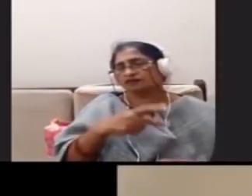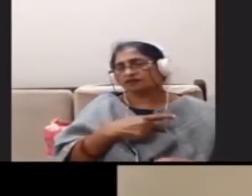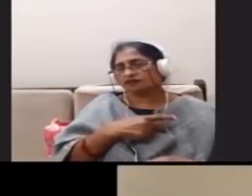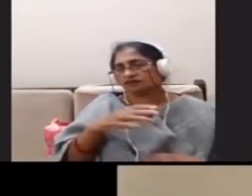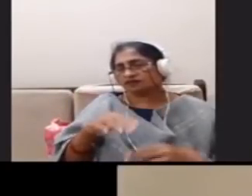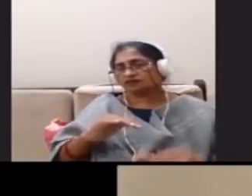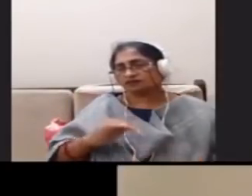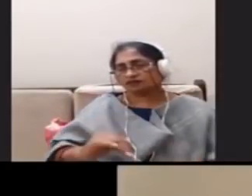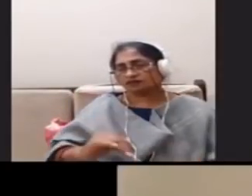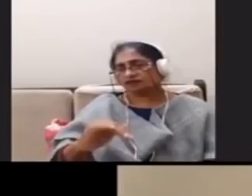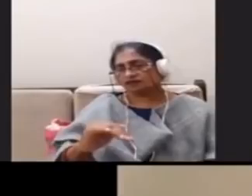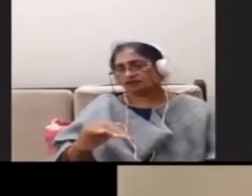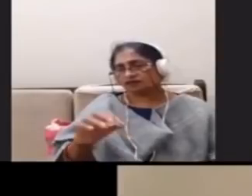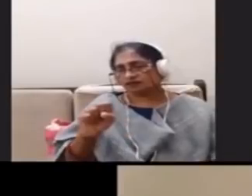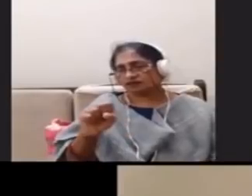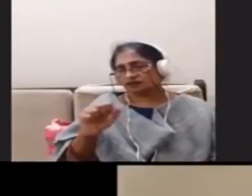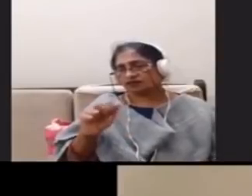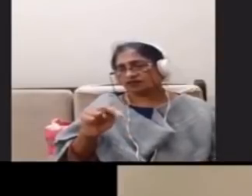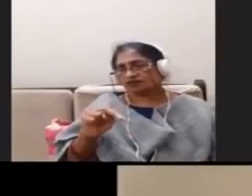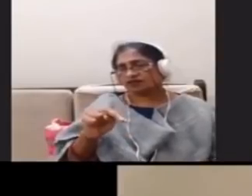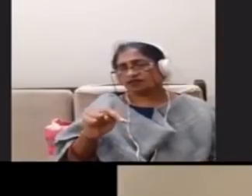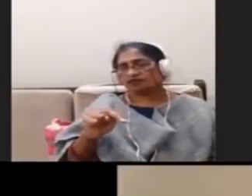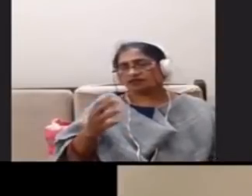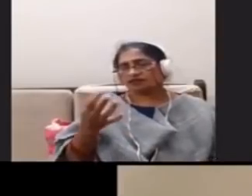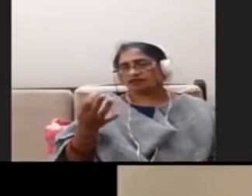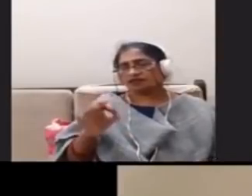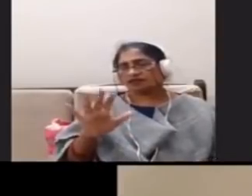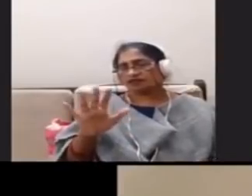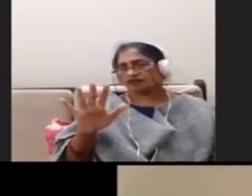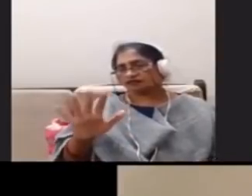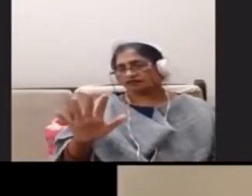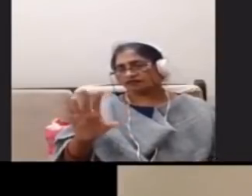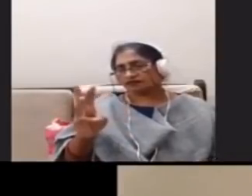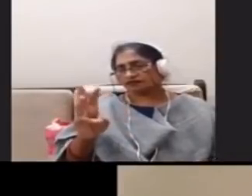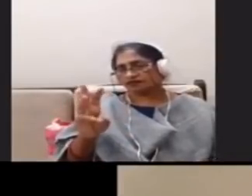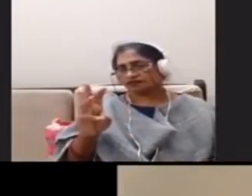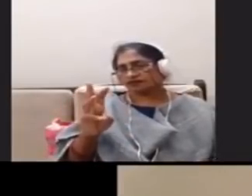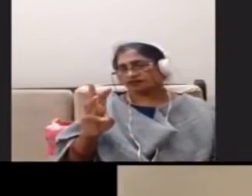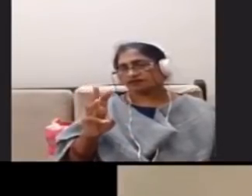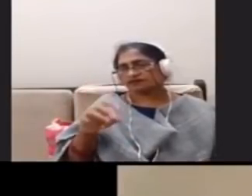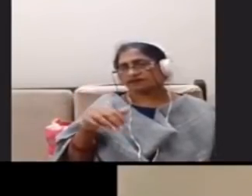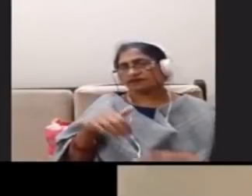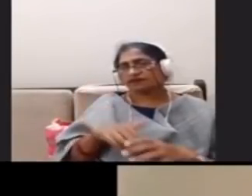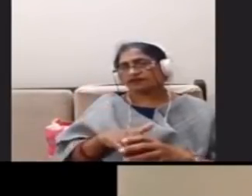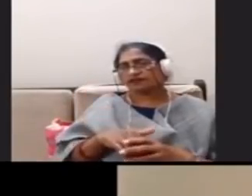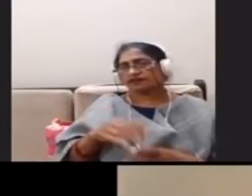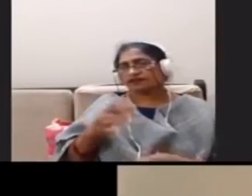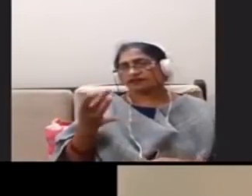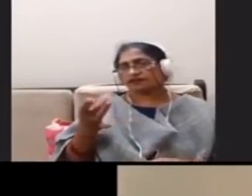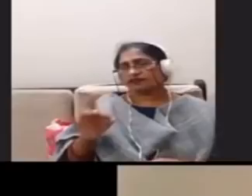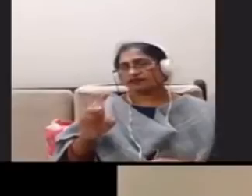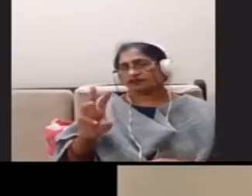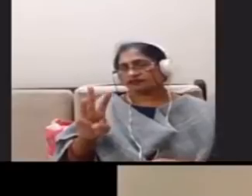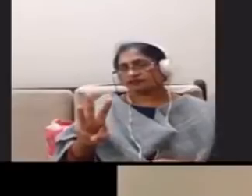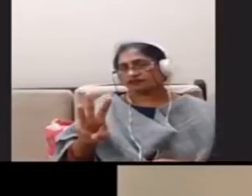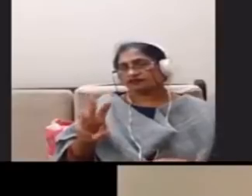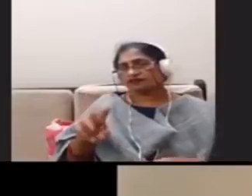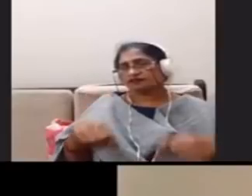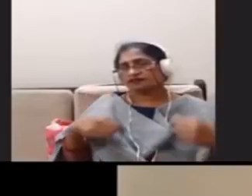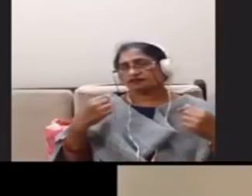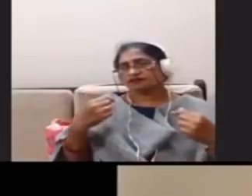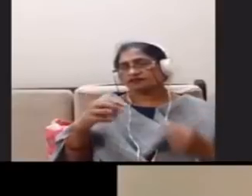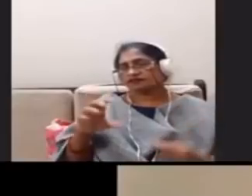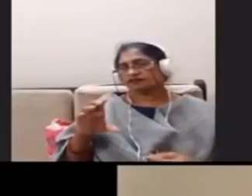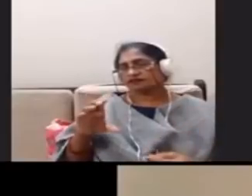in San Francisco in 1956 and has been a Camarillo resident since 1983. He's been married to Kathy